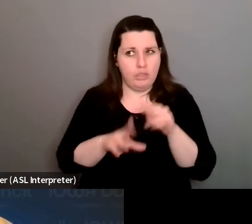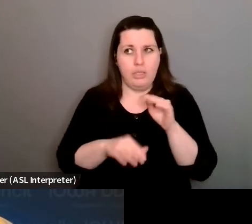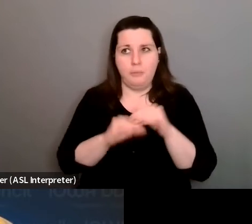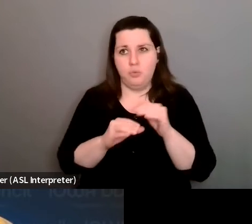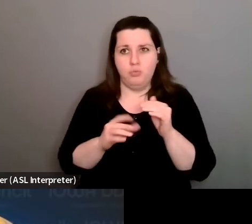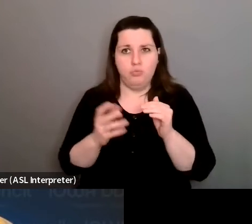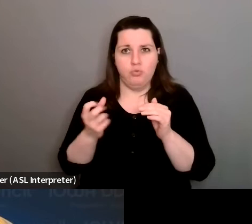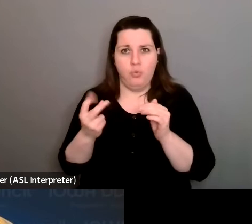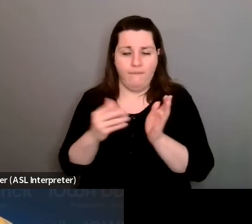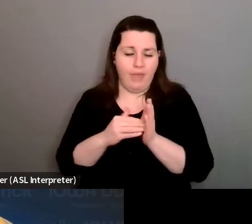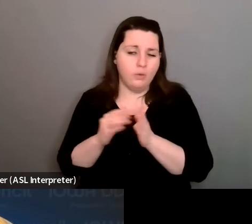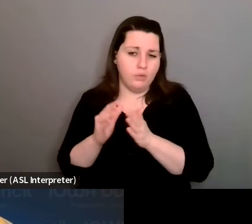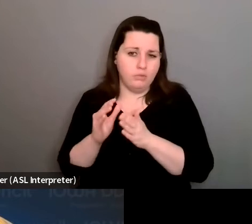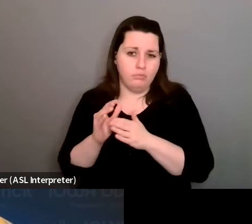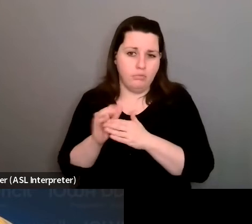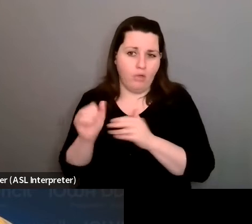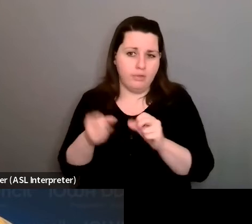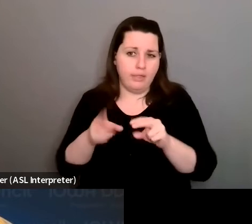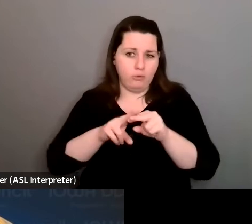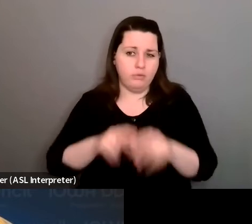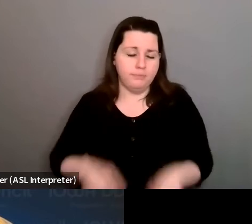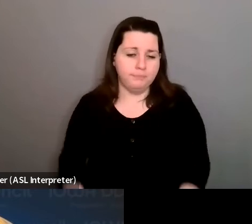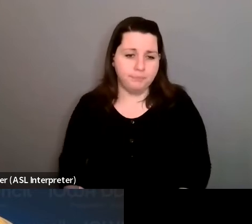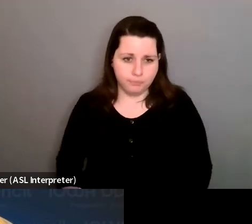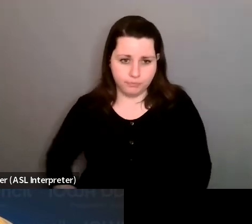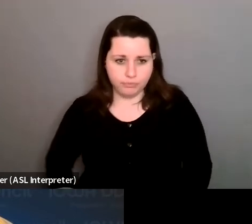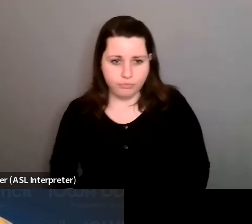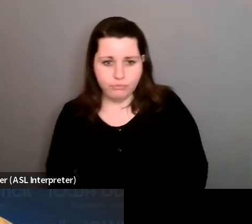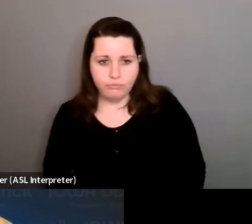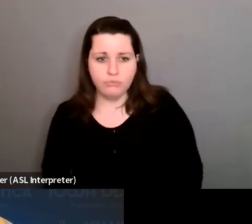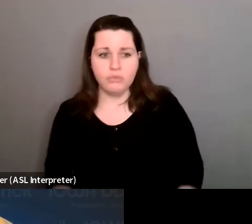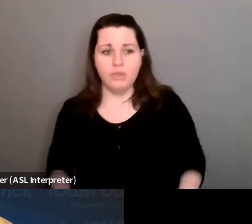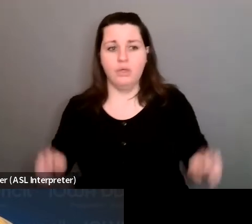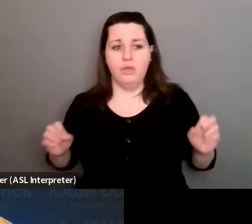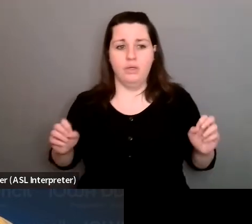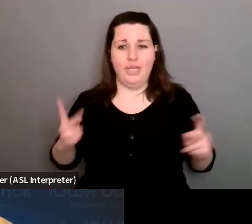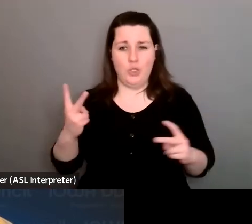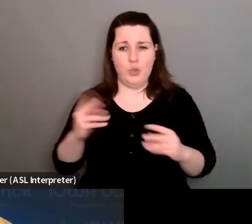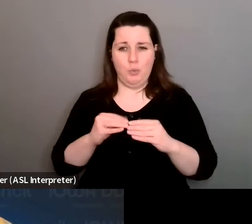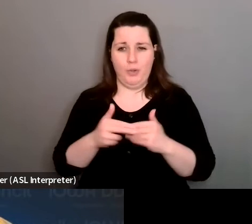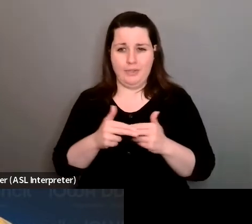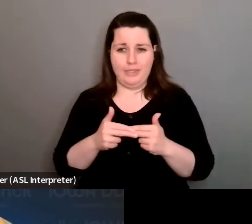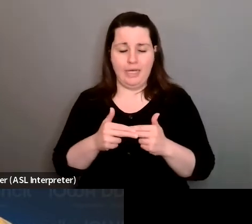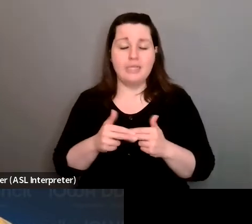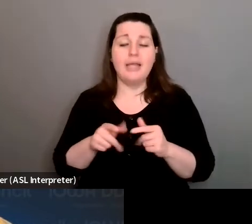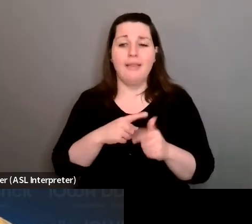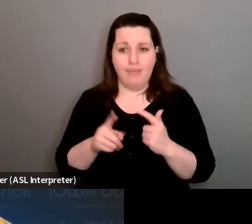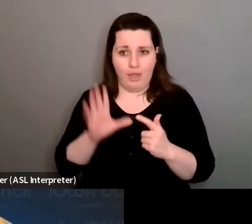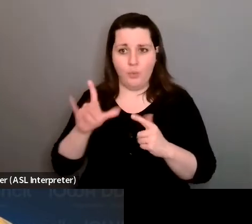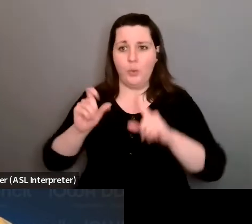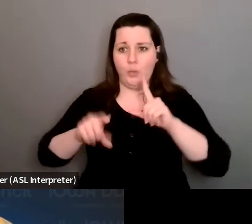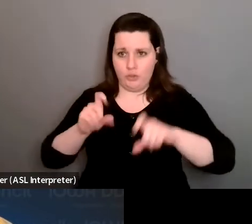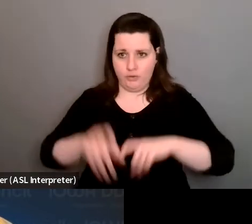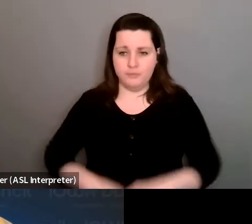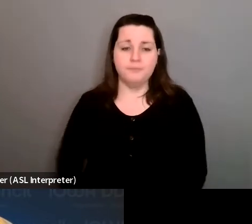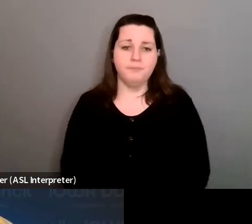over $12,000. All right, I've got 2 more slides to summarize, and then we're gonna hit your questions.